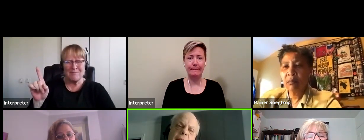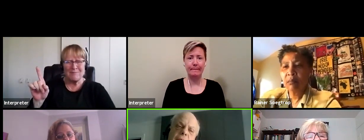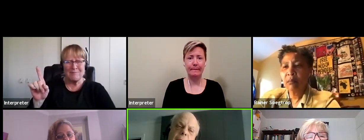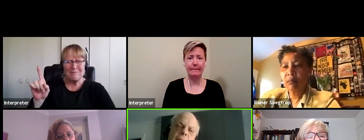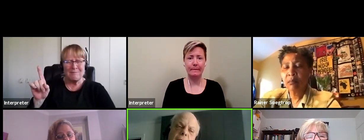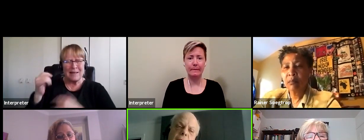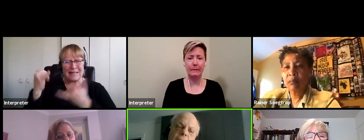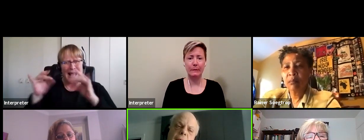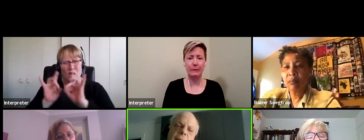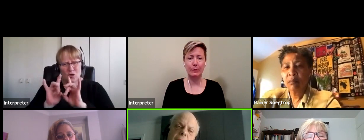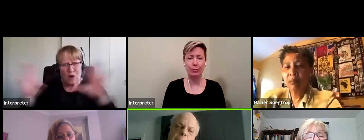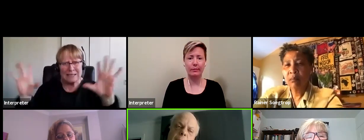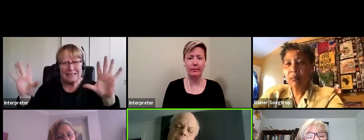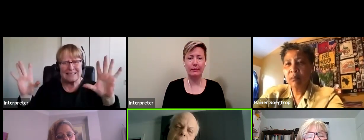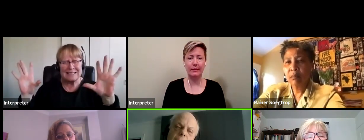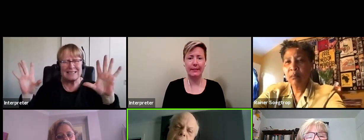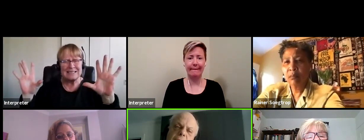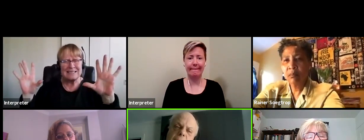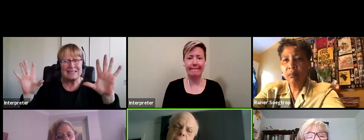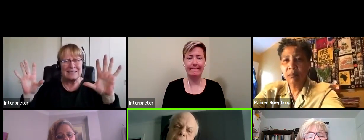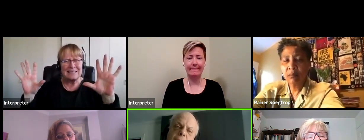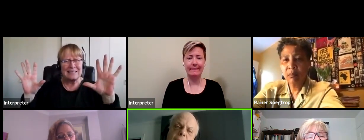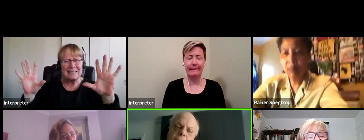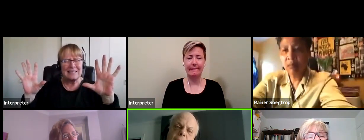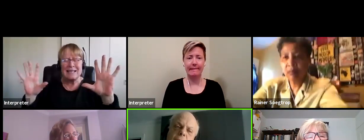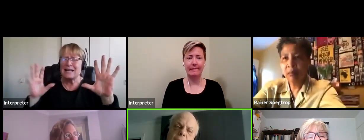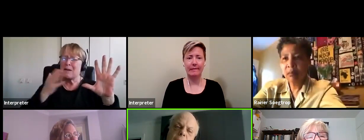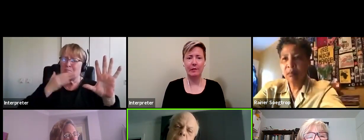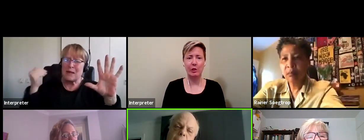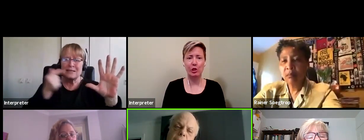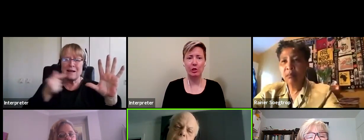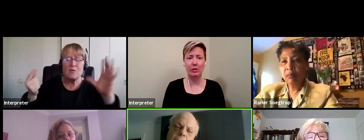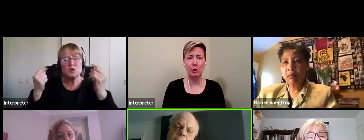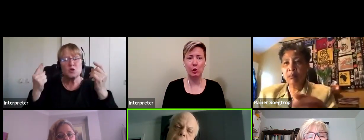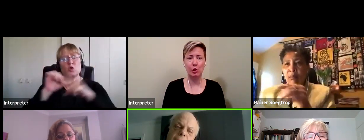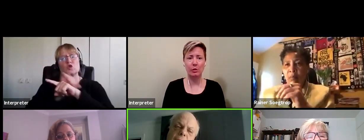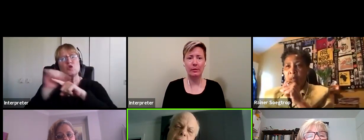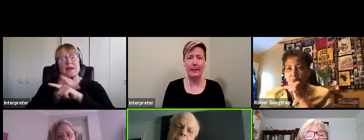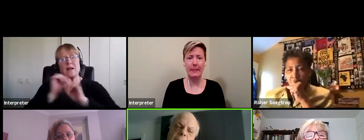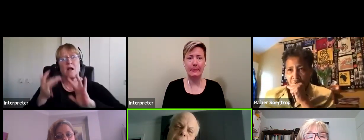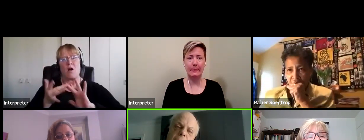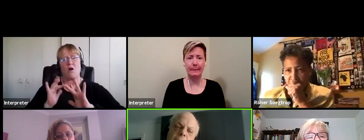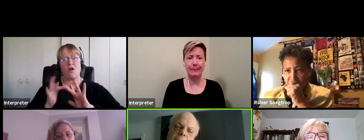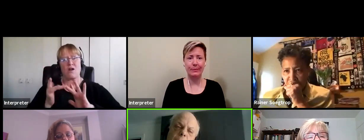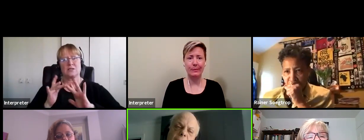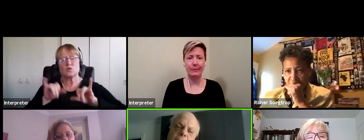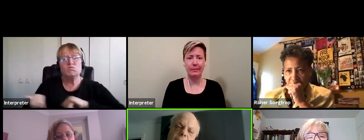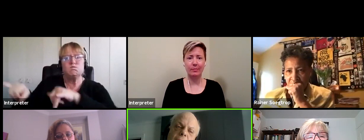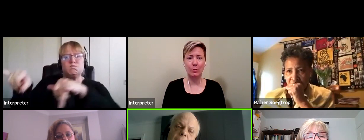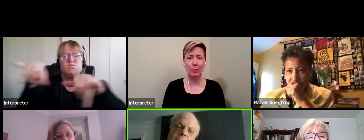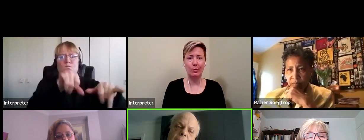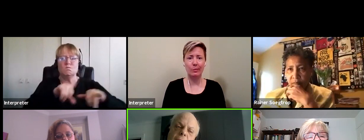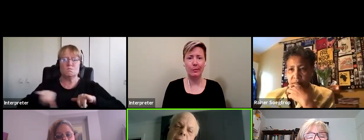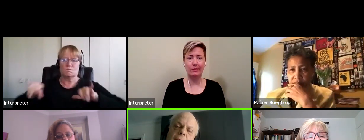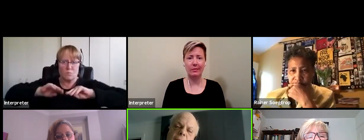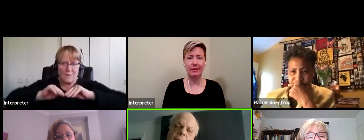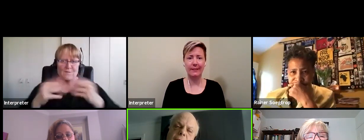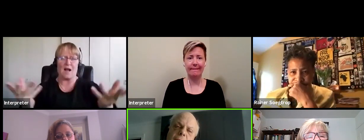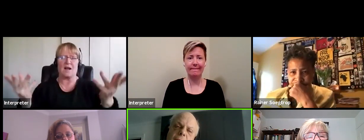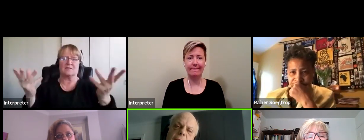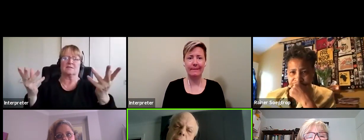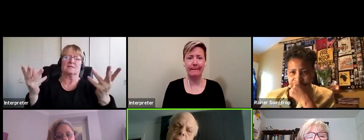crisis situation. If government were to create some online training modules, or if they've got them, if they would make them widely available,